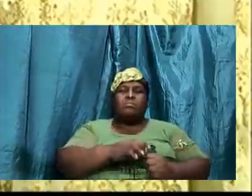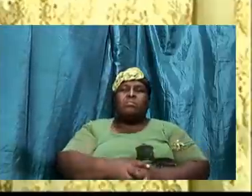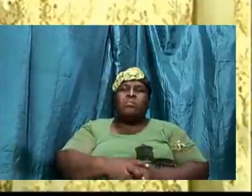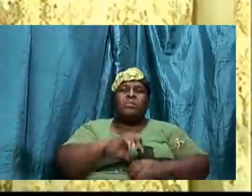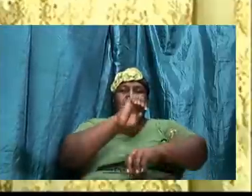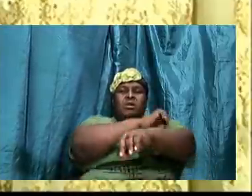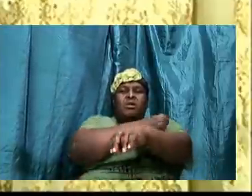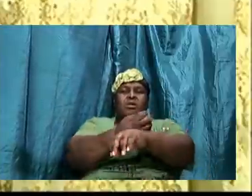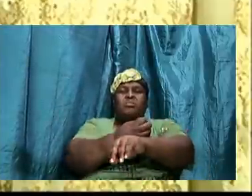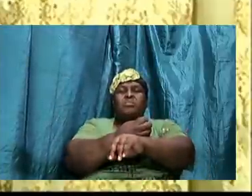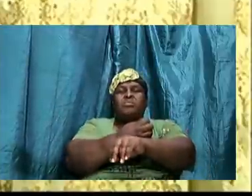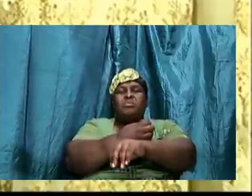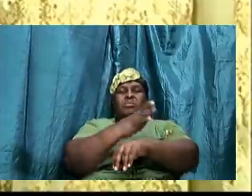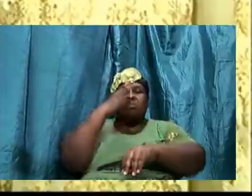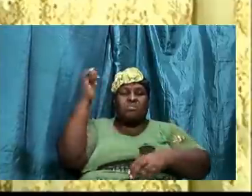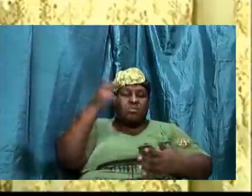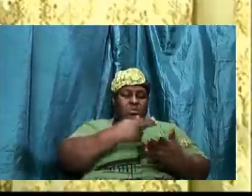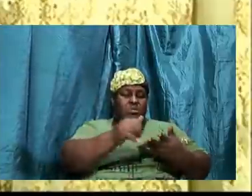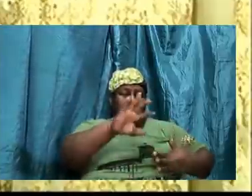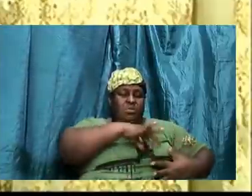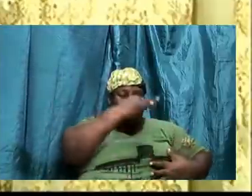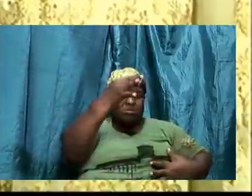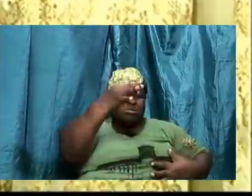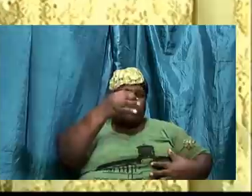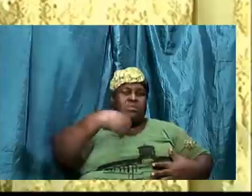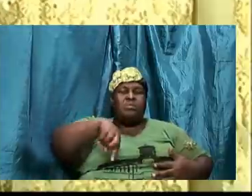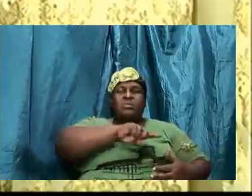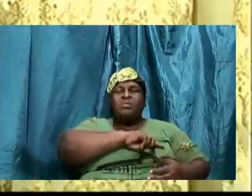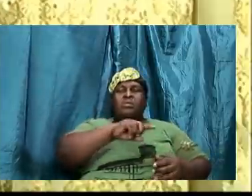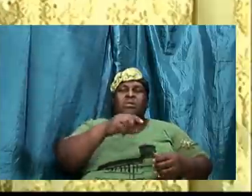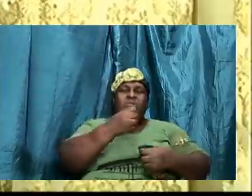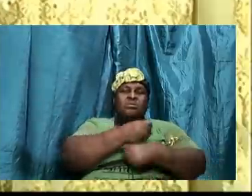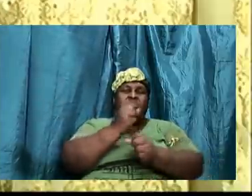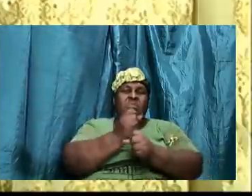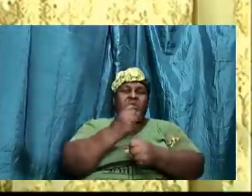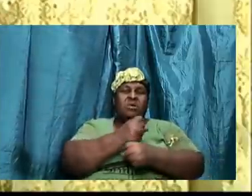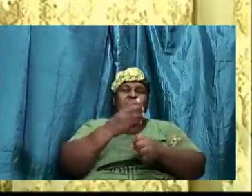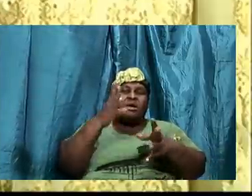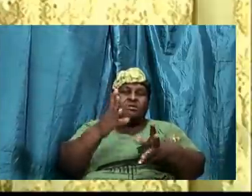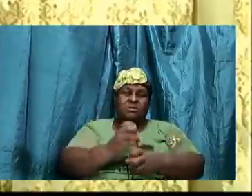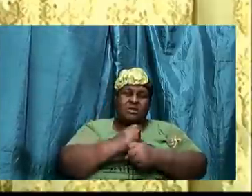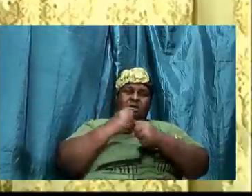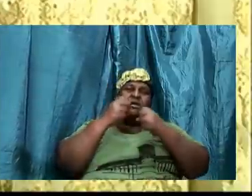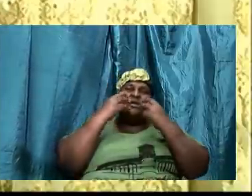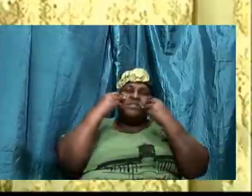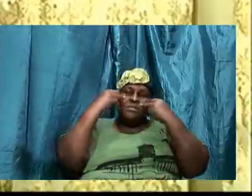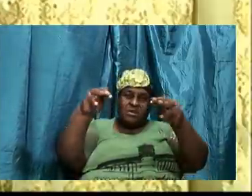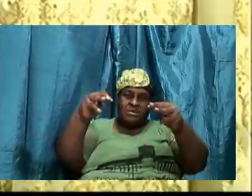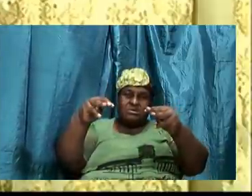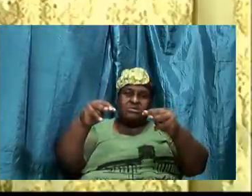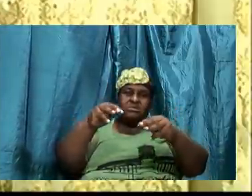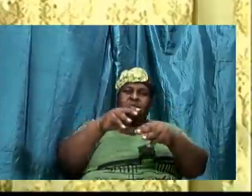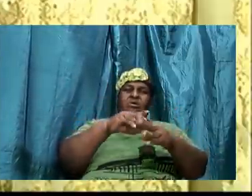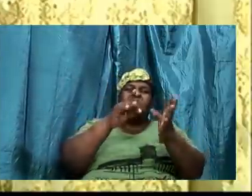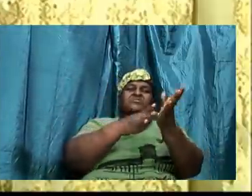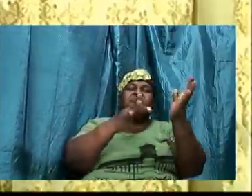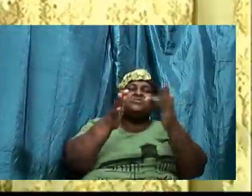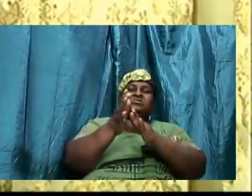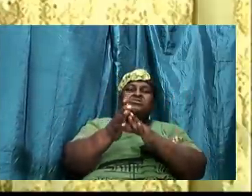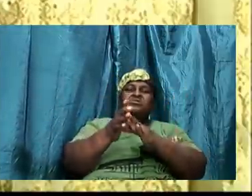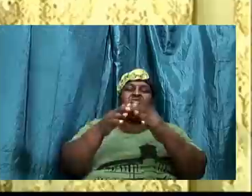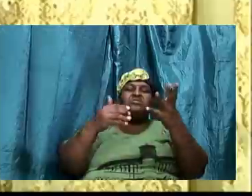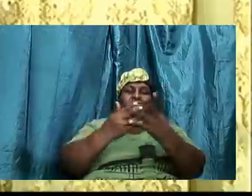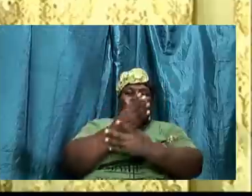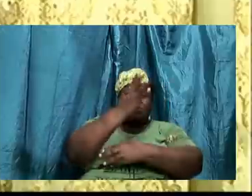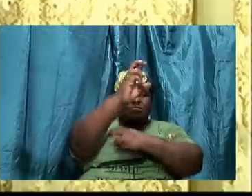Empowered by the Holy Spirit, we must make and take the message of the King throughout the ends of